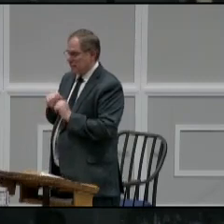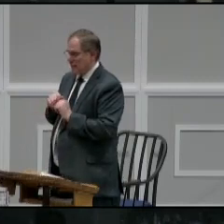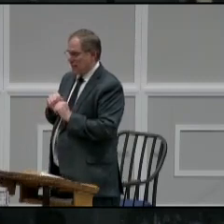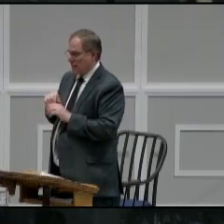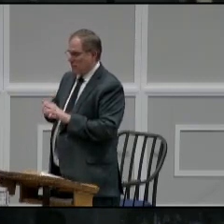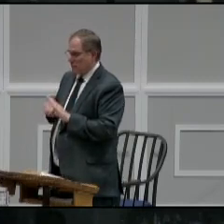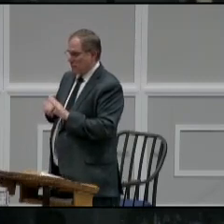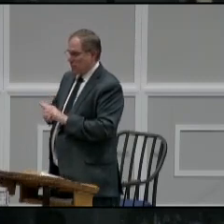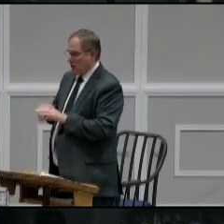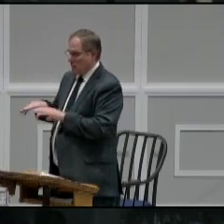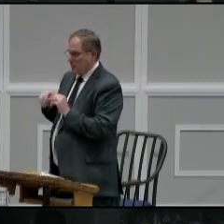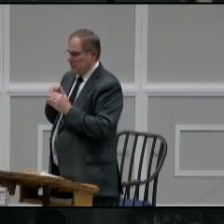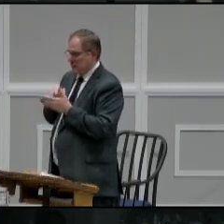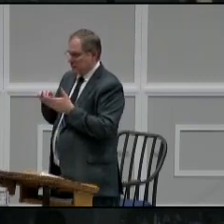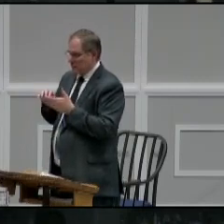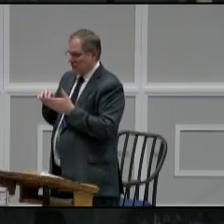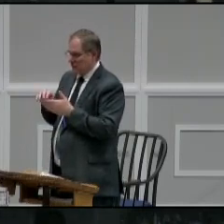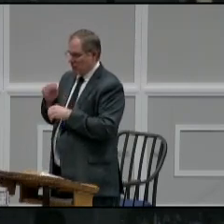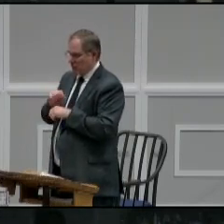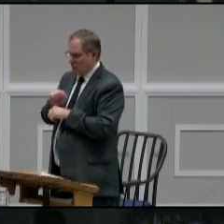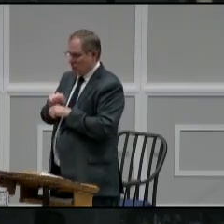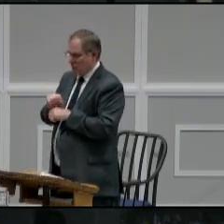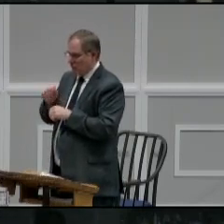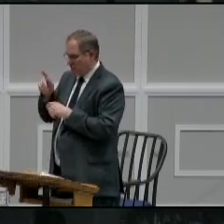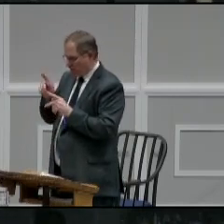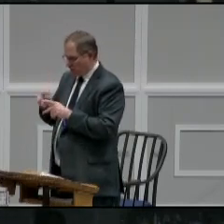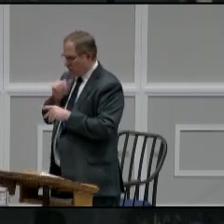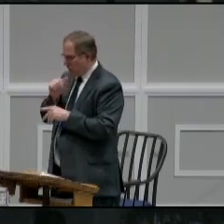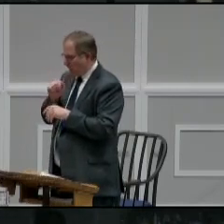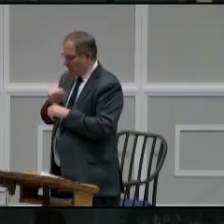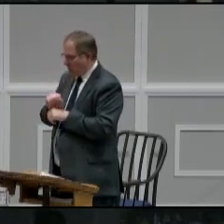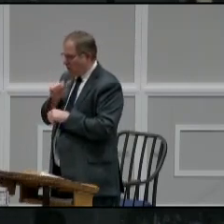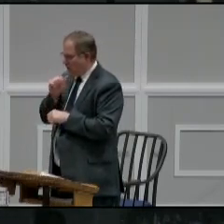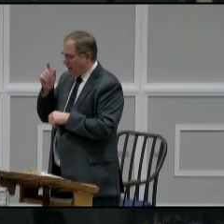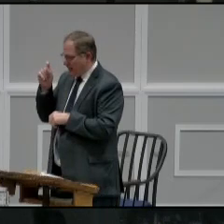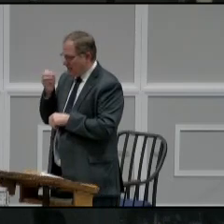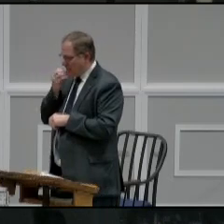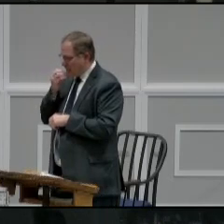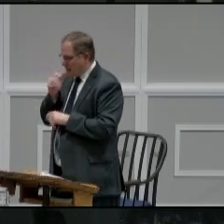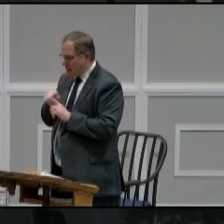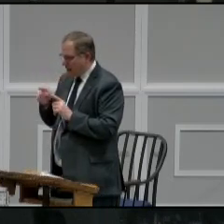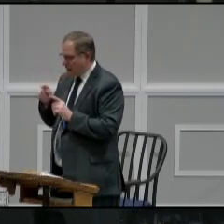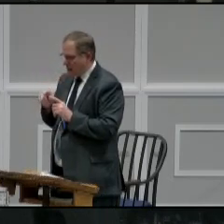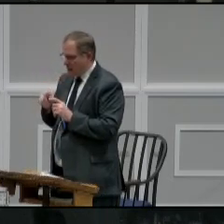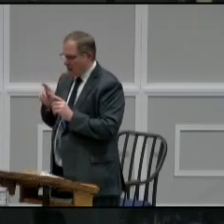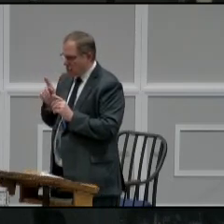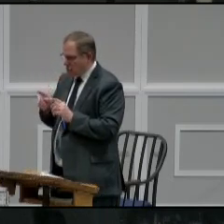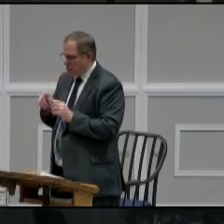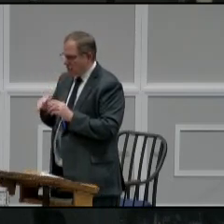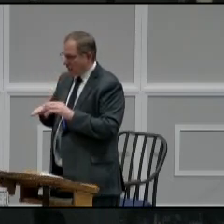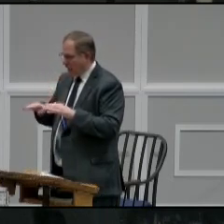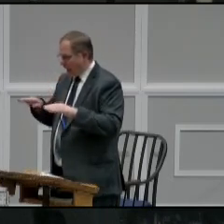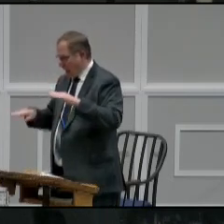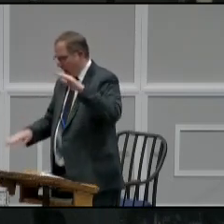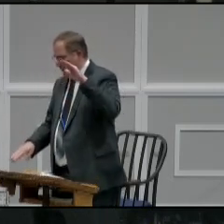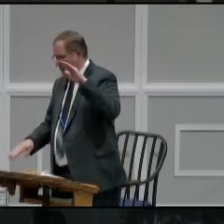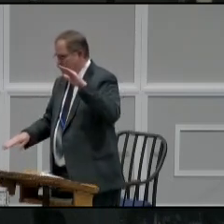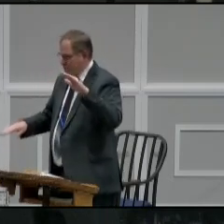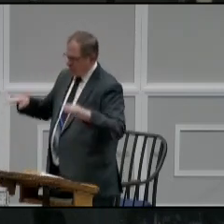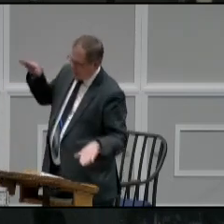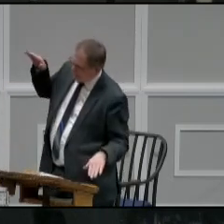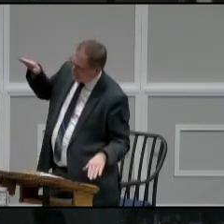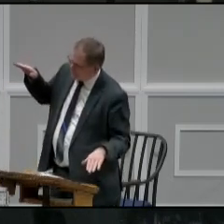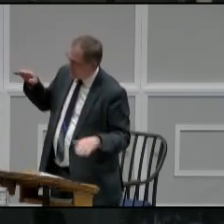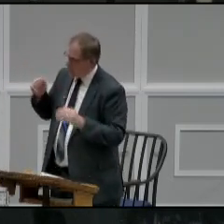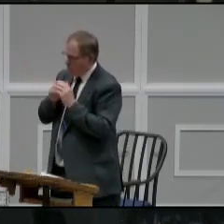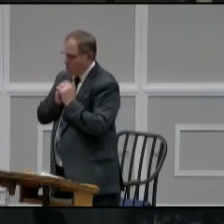for working with your hands. The Bible says, he that doesn't work shouldn't eat. But we can get it out of kilter and get it so that we're worshiping that job